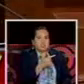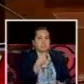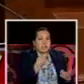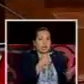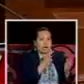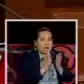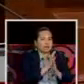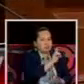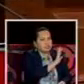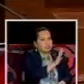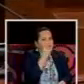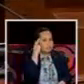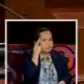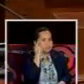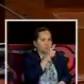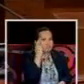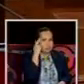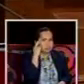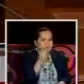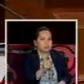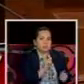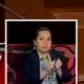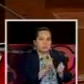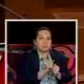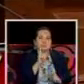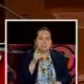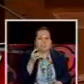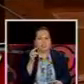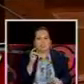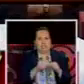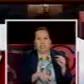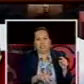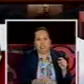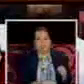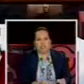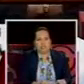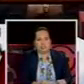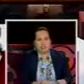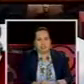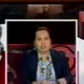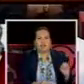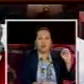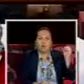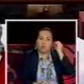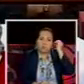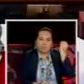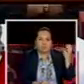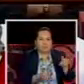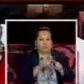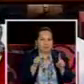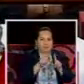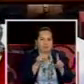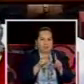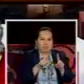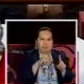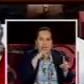for his reason. Precisely, yeah. You're calling. He's making a, that was his opinion, his surmise. It's